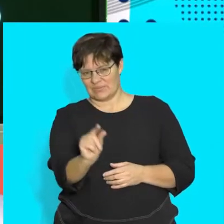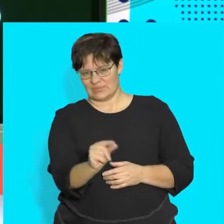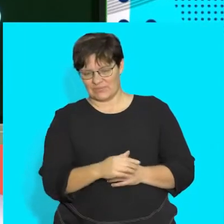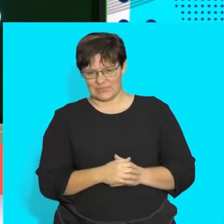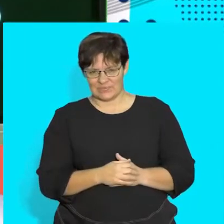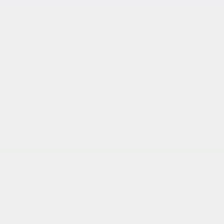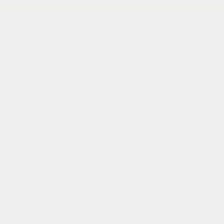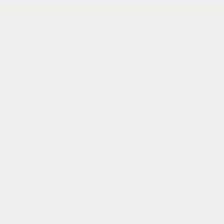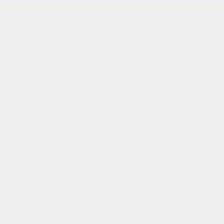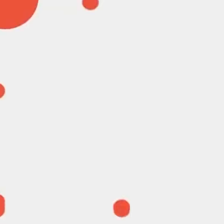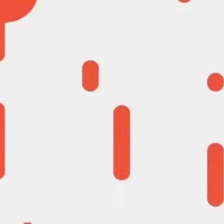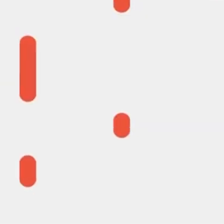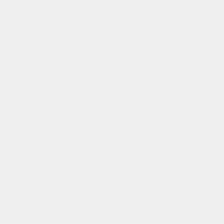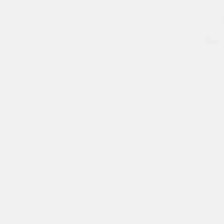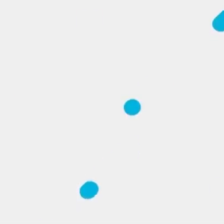soon.